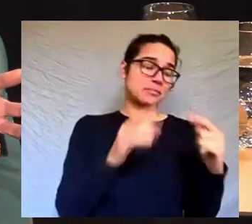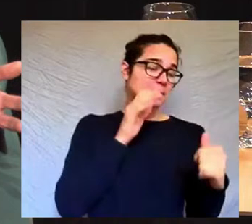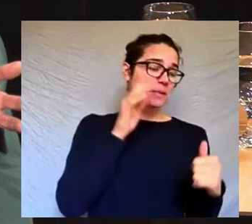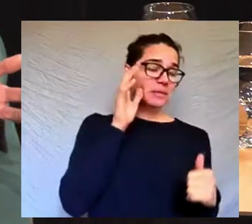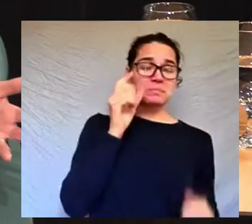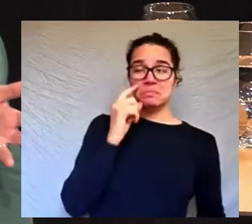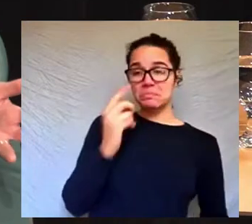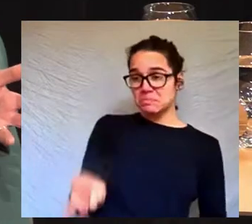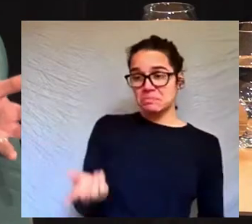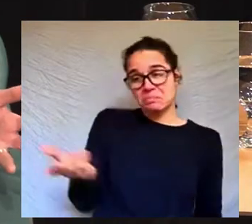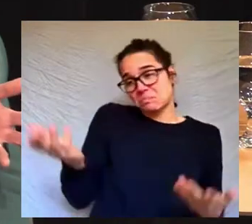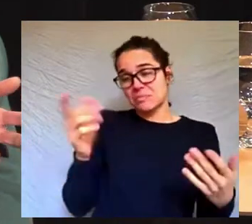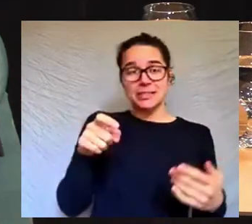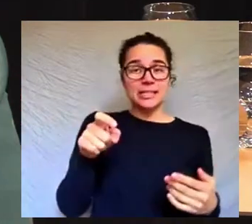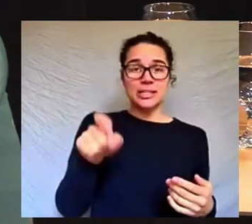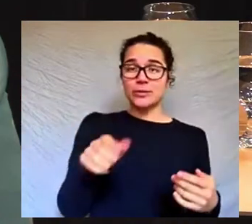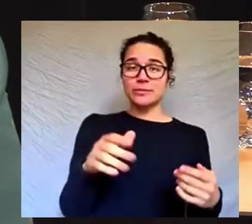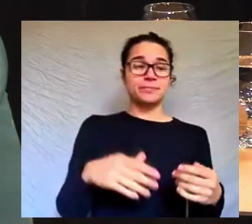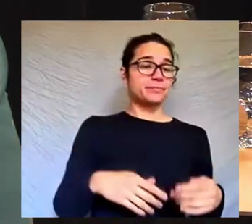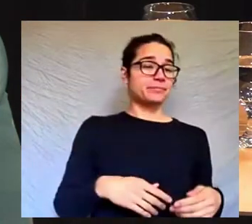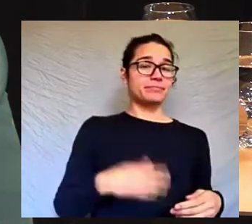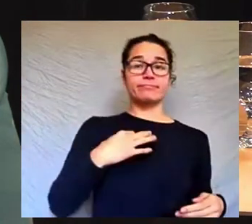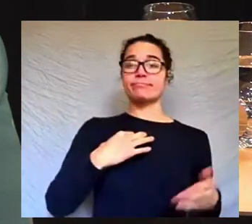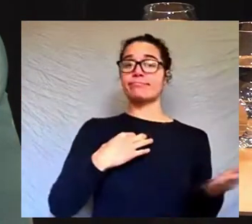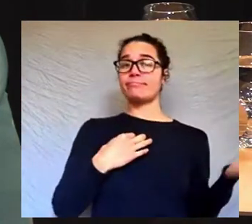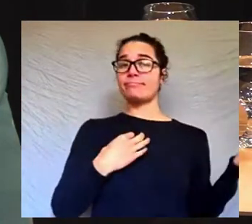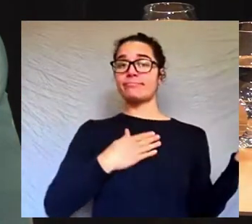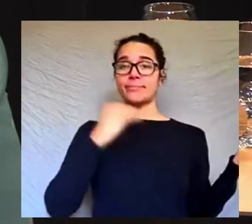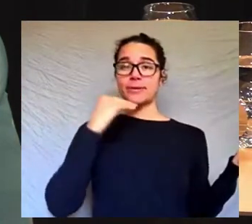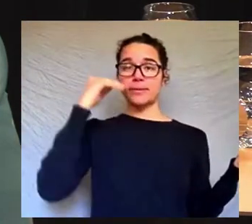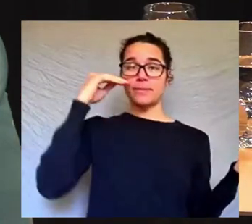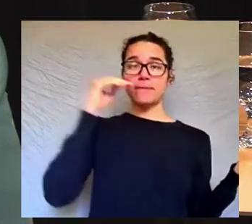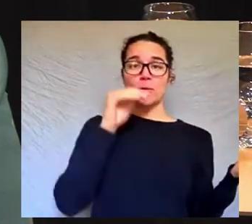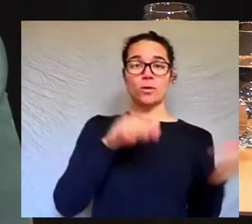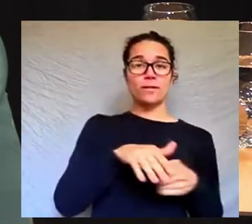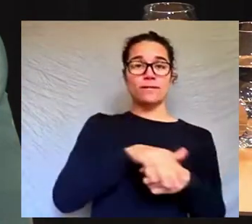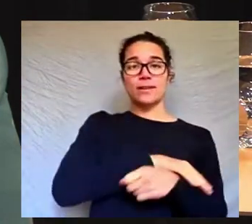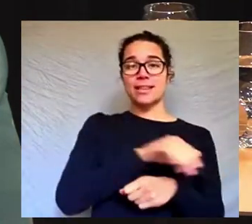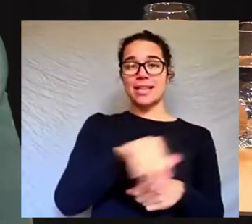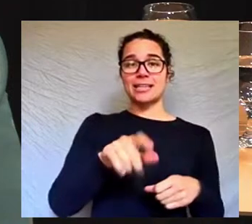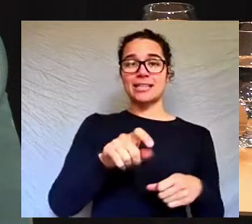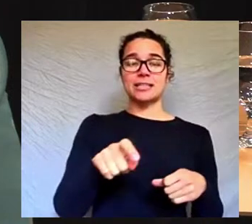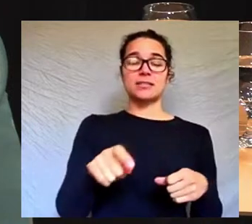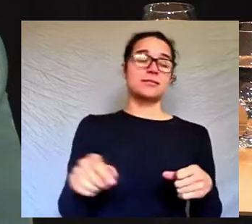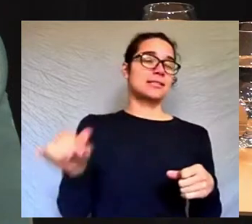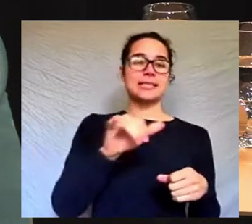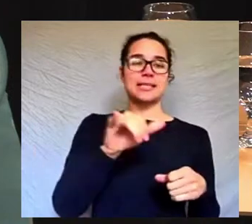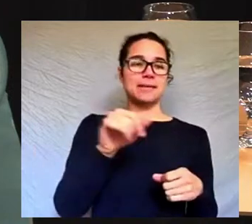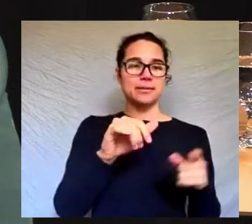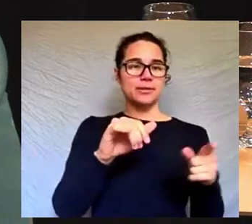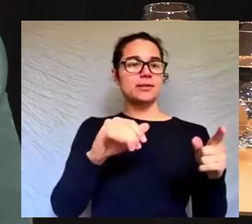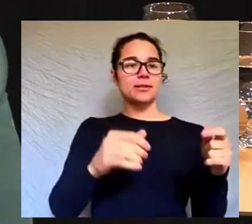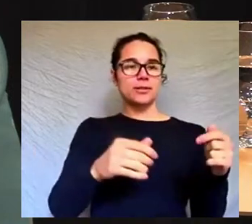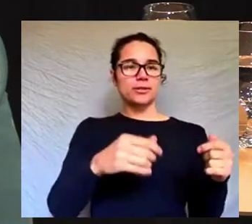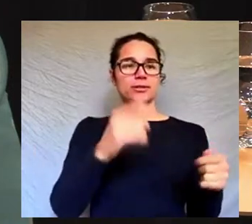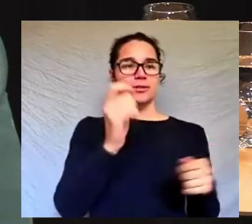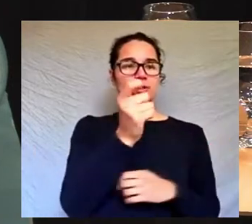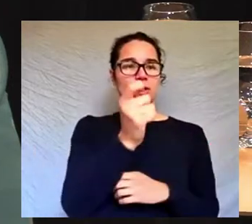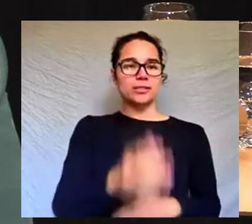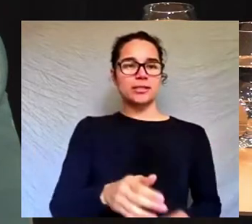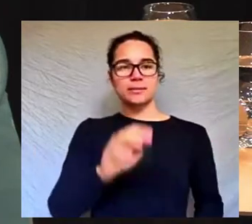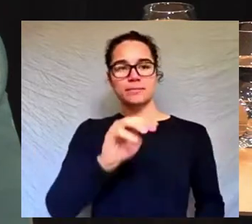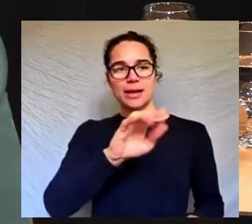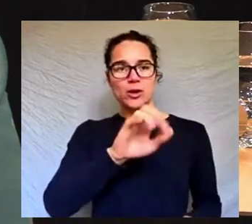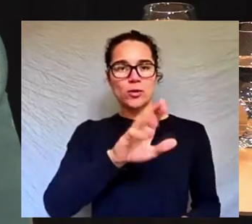volunteered their home to fill it. But much as Justice Sotomayor was saying about investment in our communities, that's